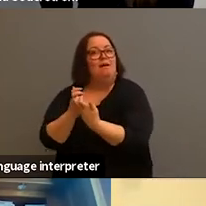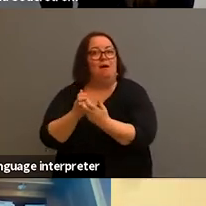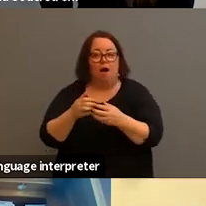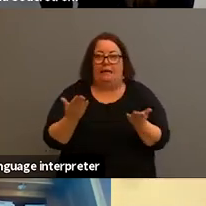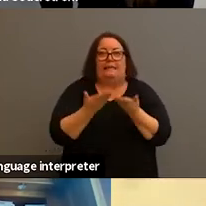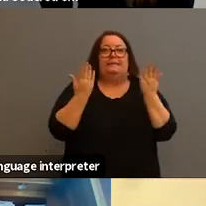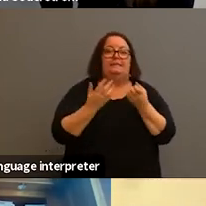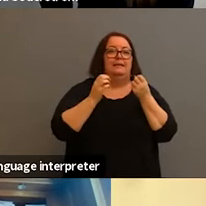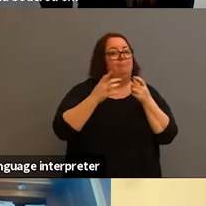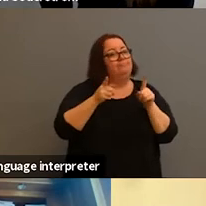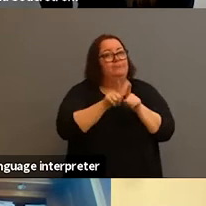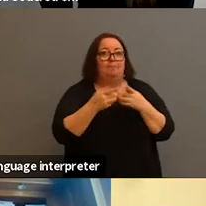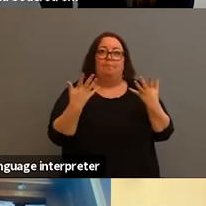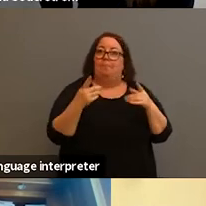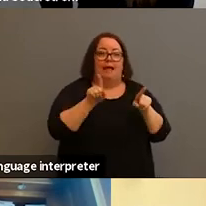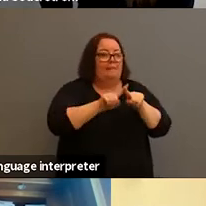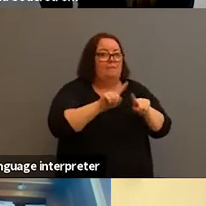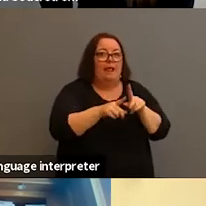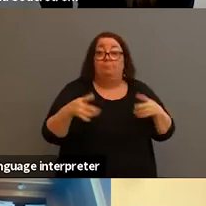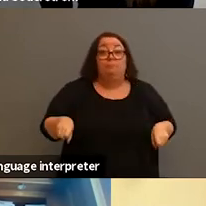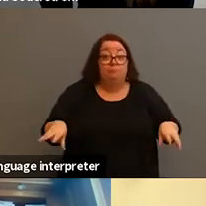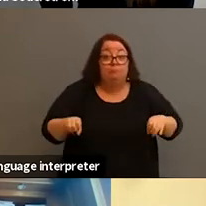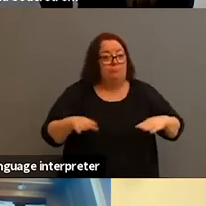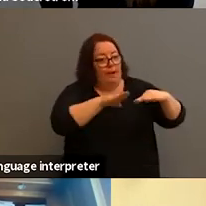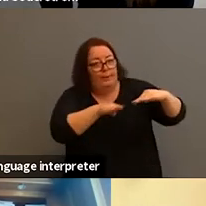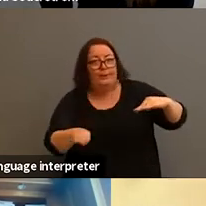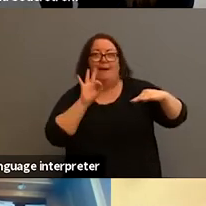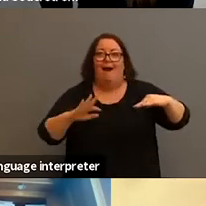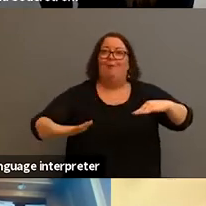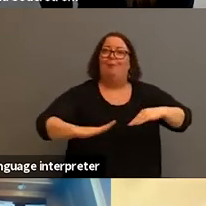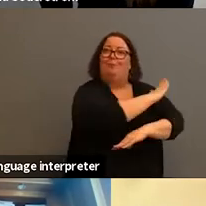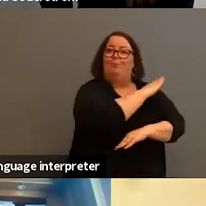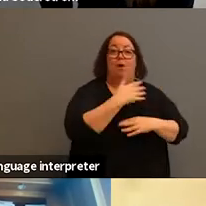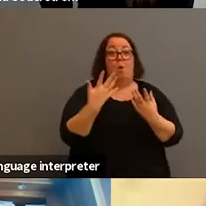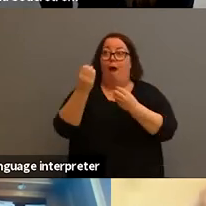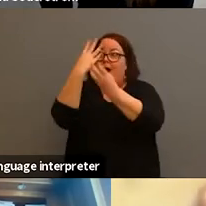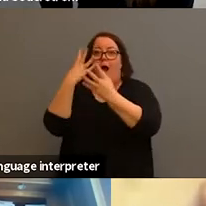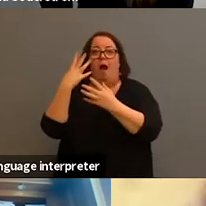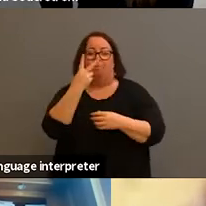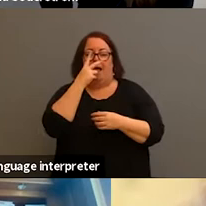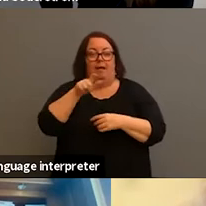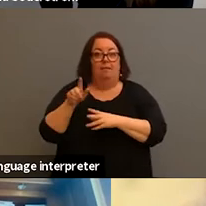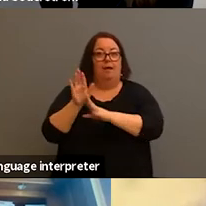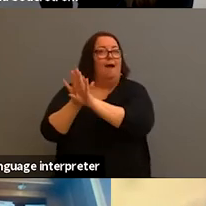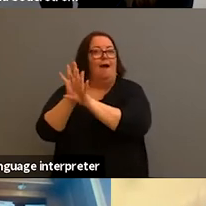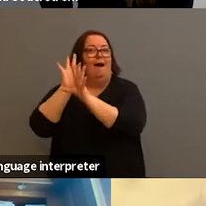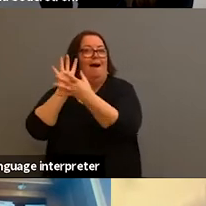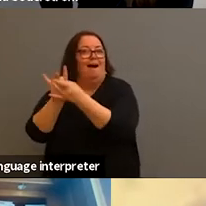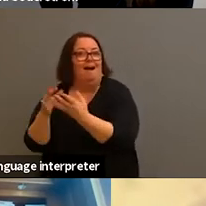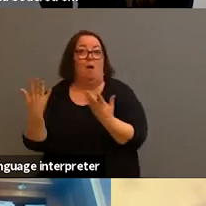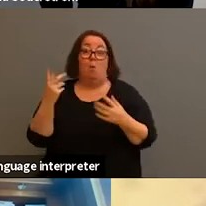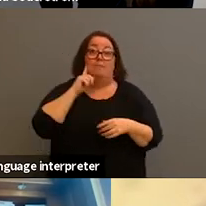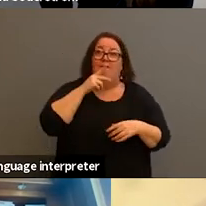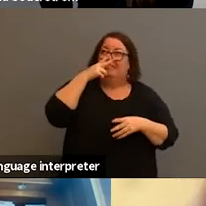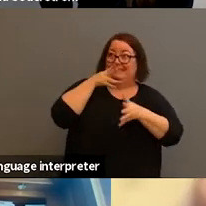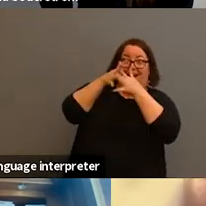the population. If we build our societies for only one group or a quite narrow group of